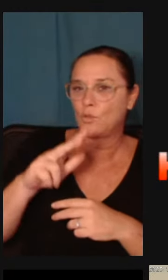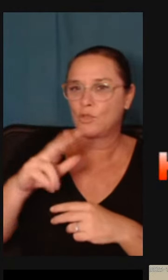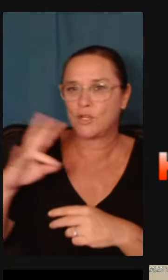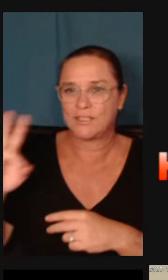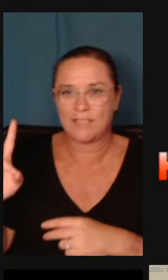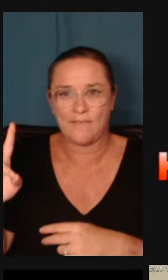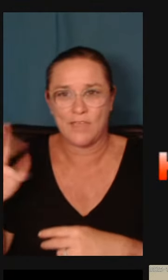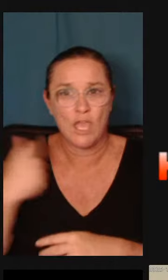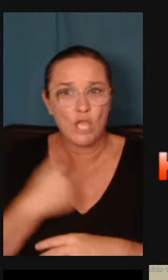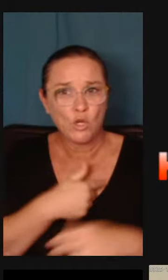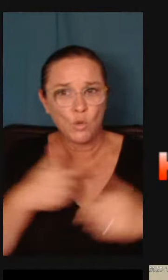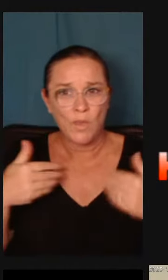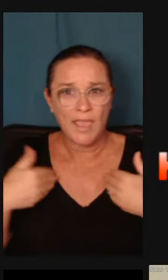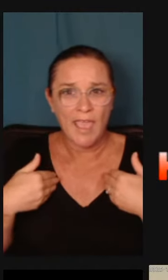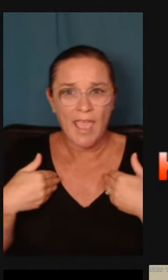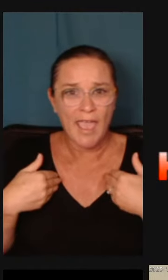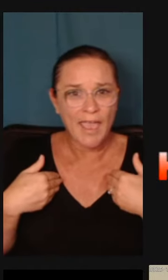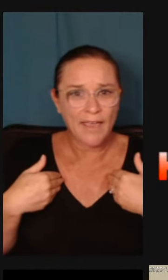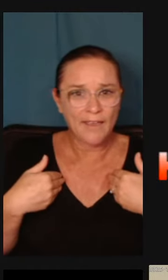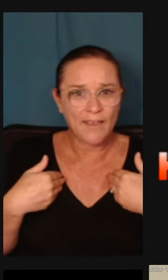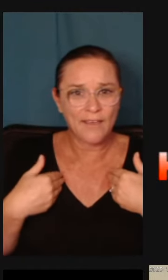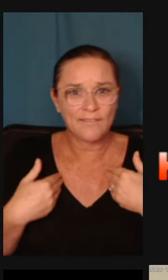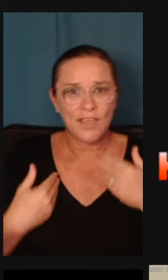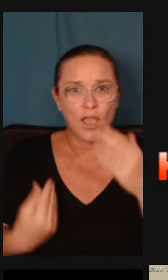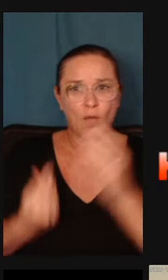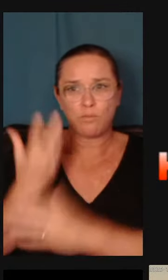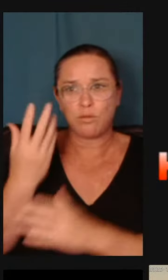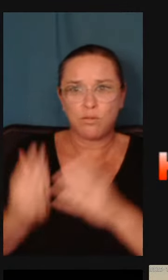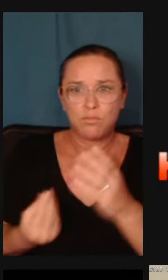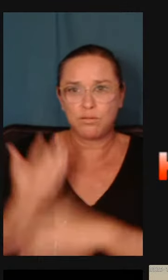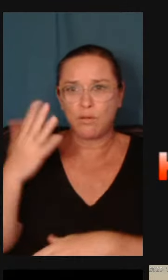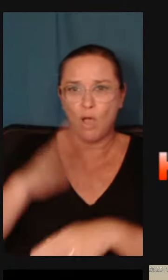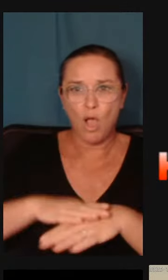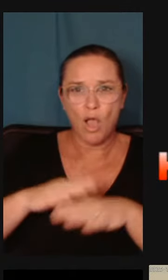have fountains shooting all the way up that hill?